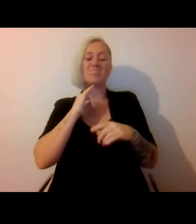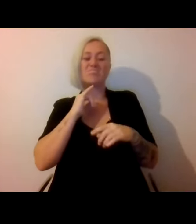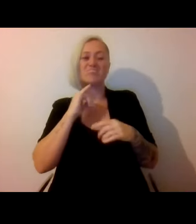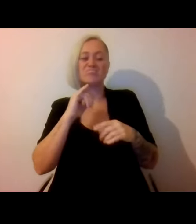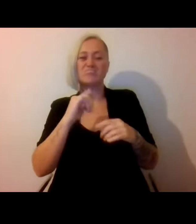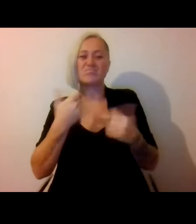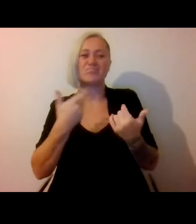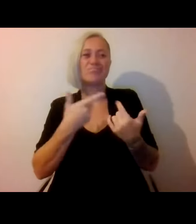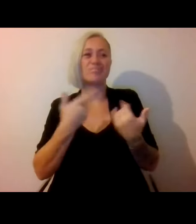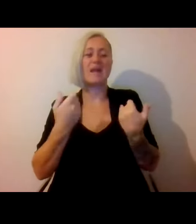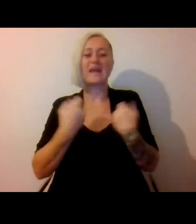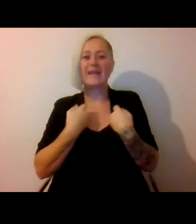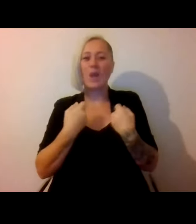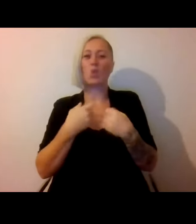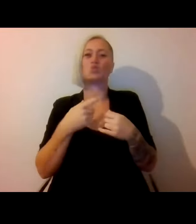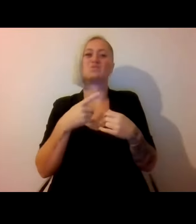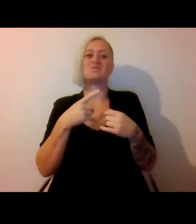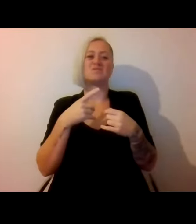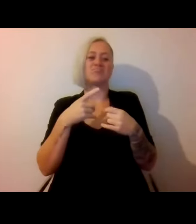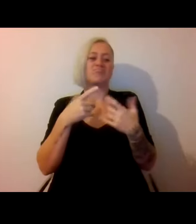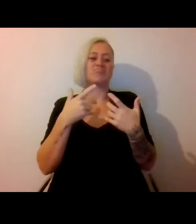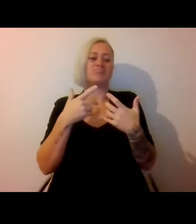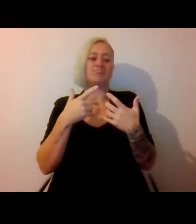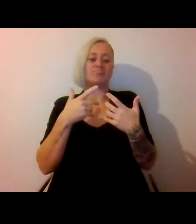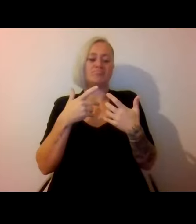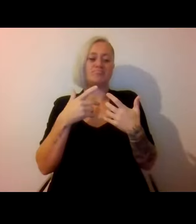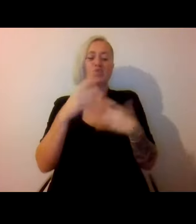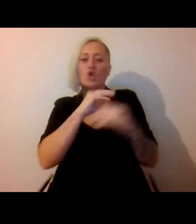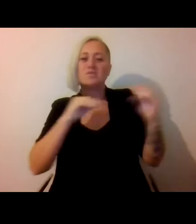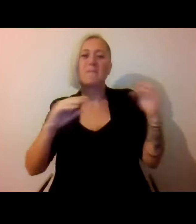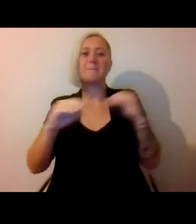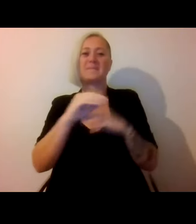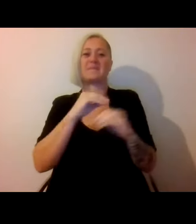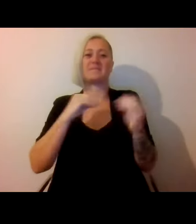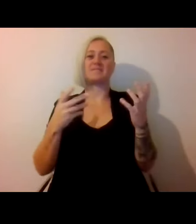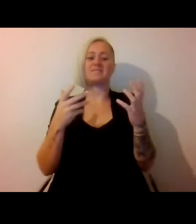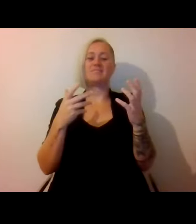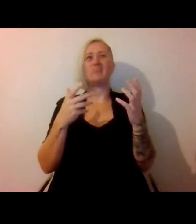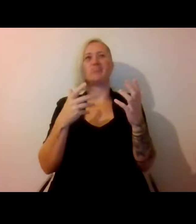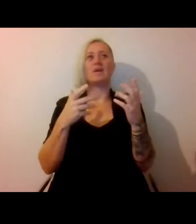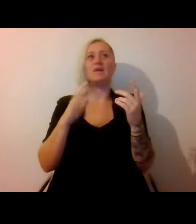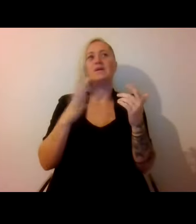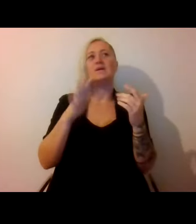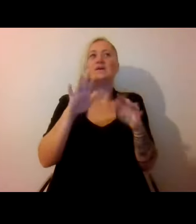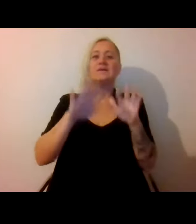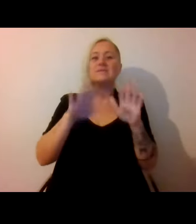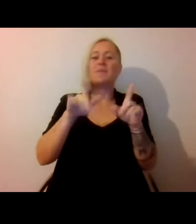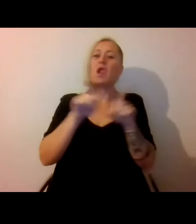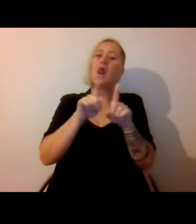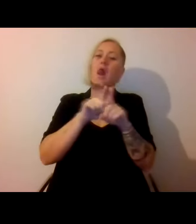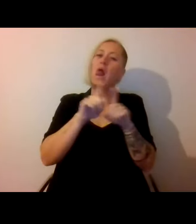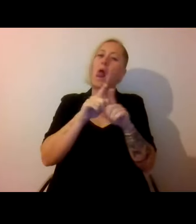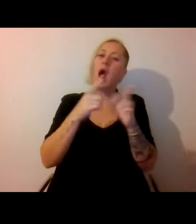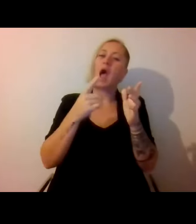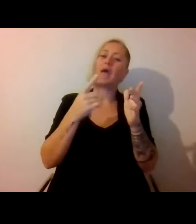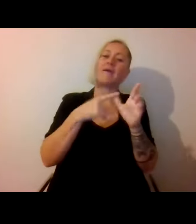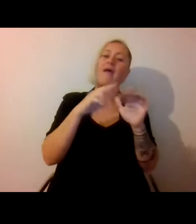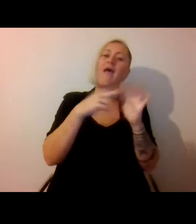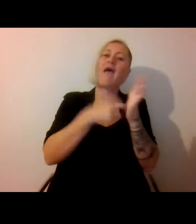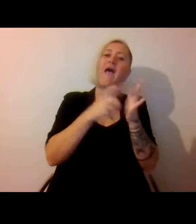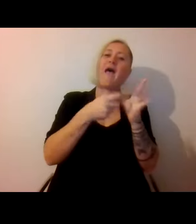or self-oppression. And if I could make the claim, it's pretty similar to African American or even women,